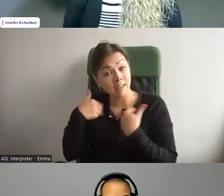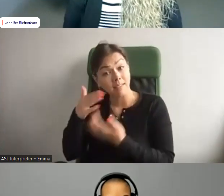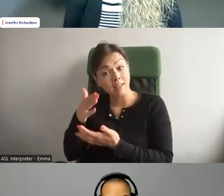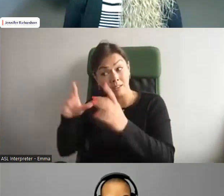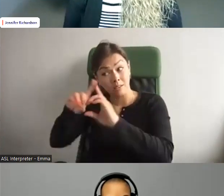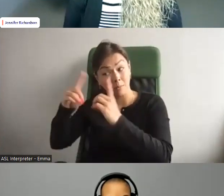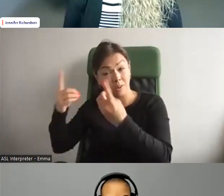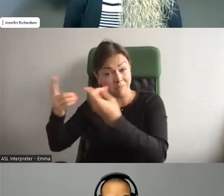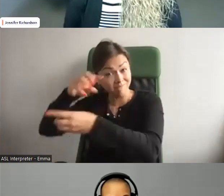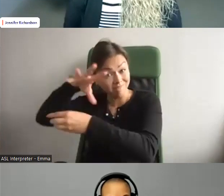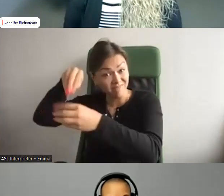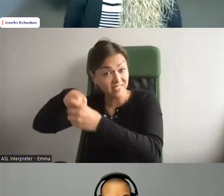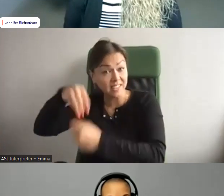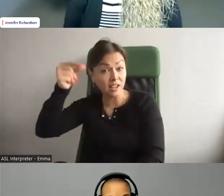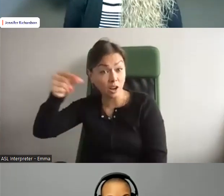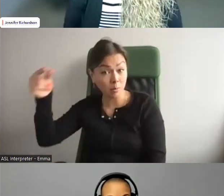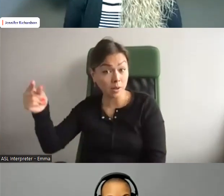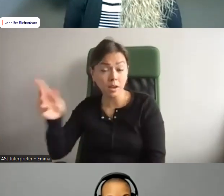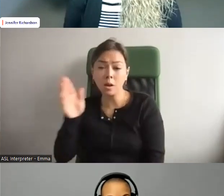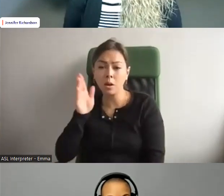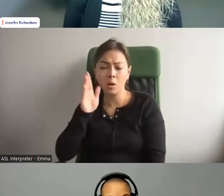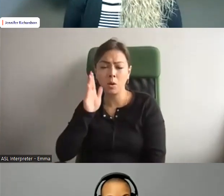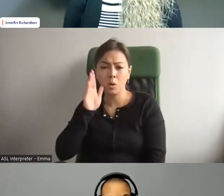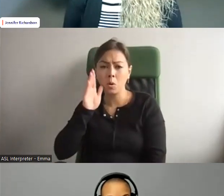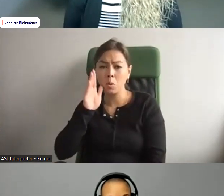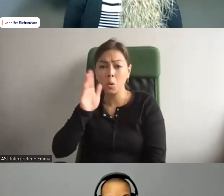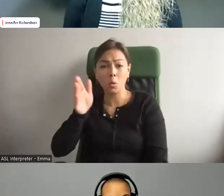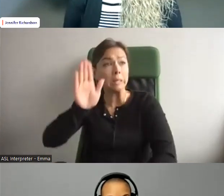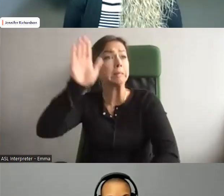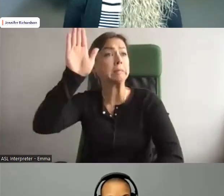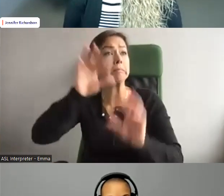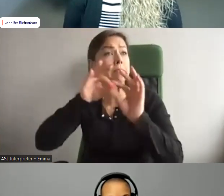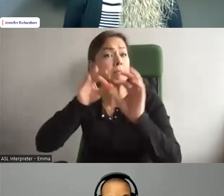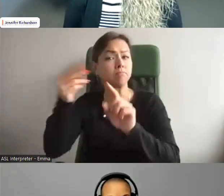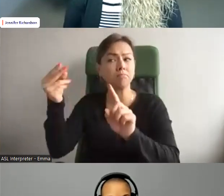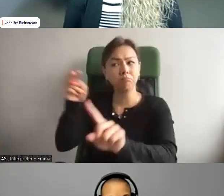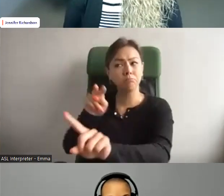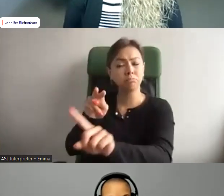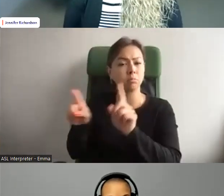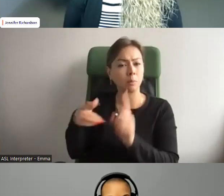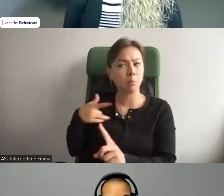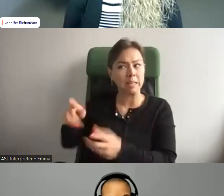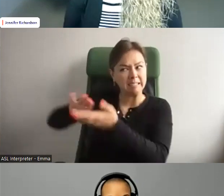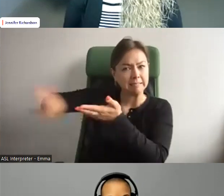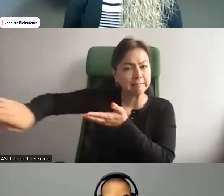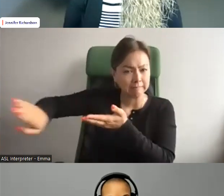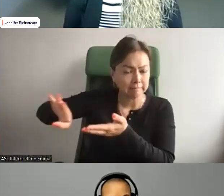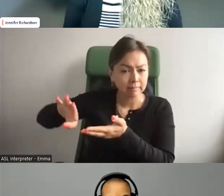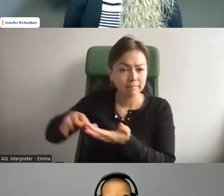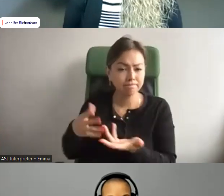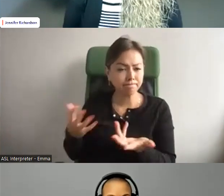clearly offer another alternative if they can speak, which oftentimes they can't speak. So this is where I